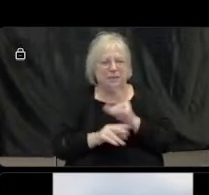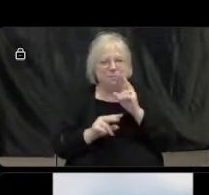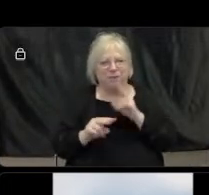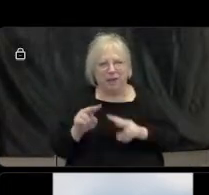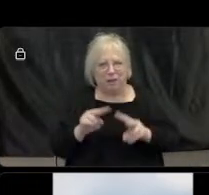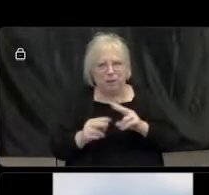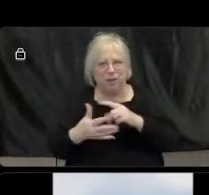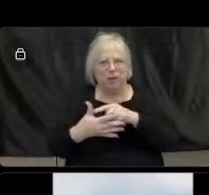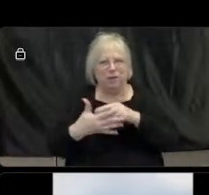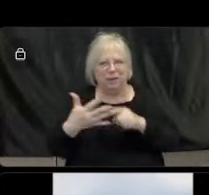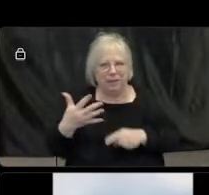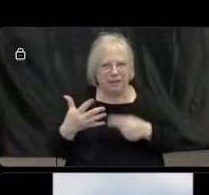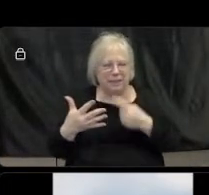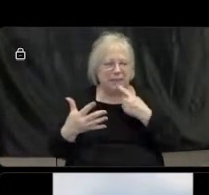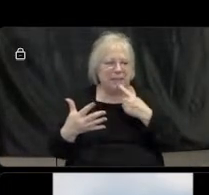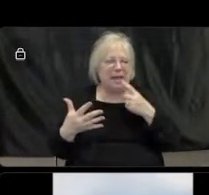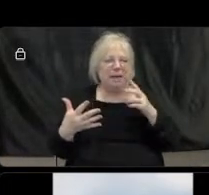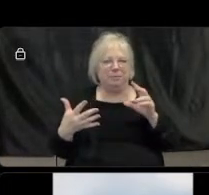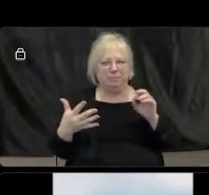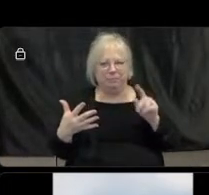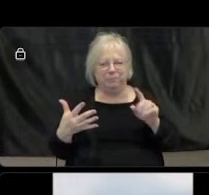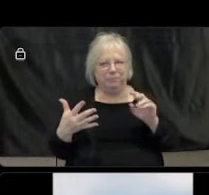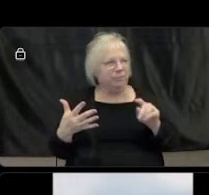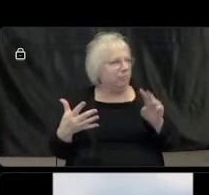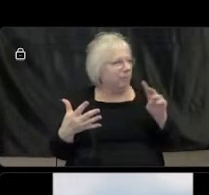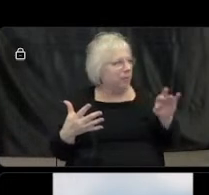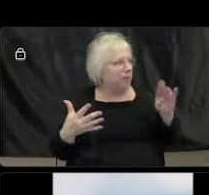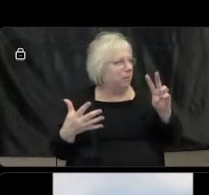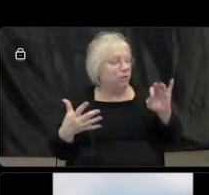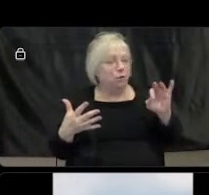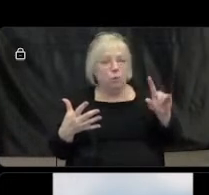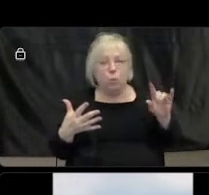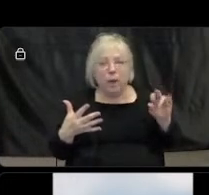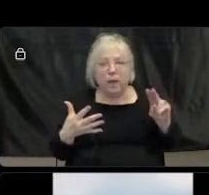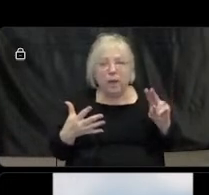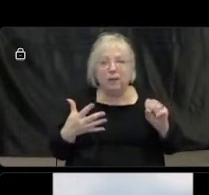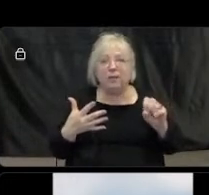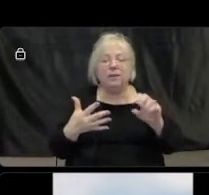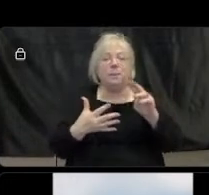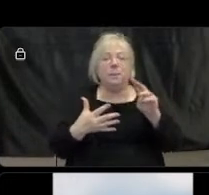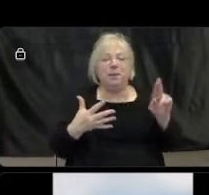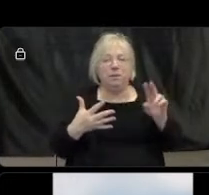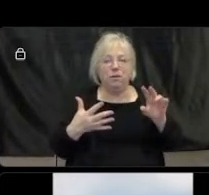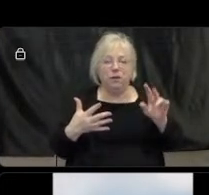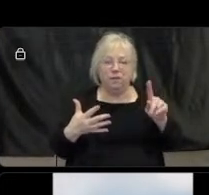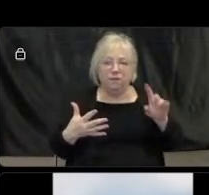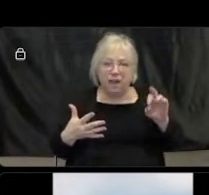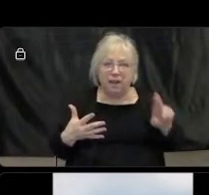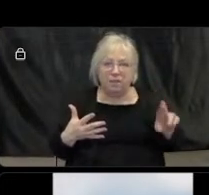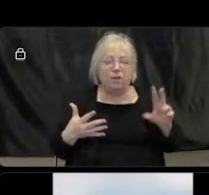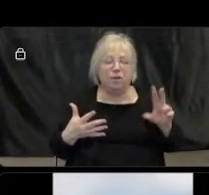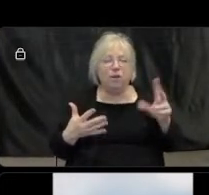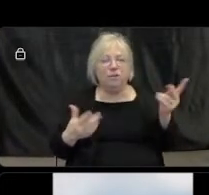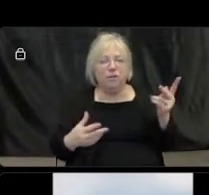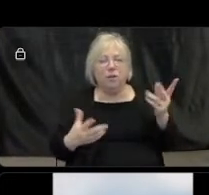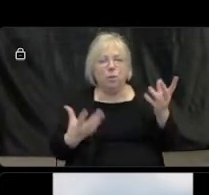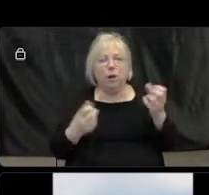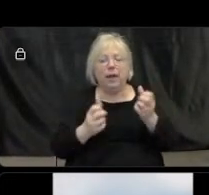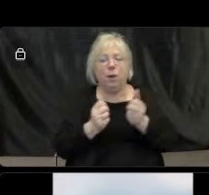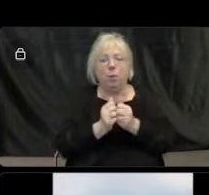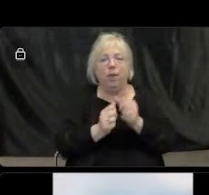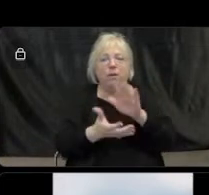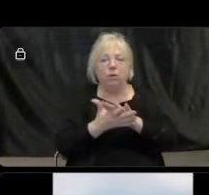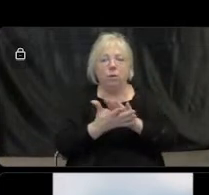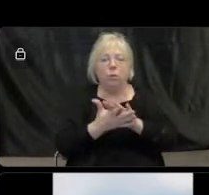this list and say, okay, Mr. Willis and Mr. Pfeiffer, if you want to get with the school